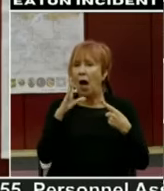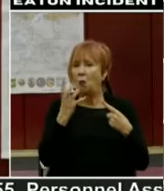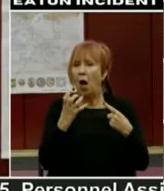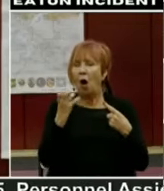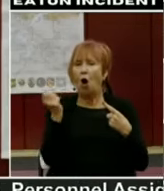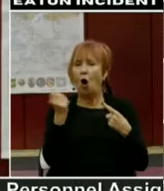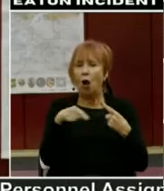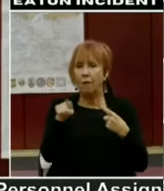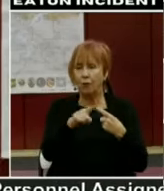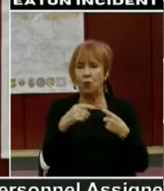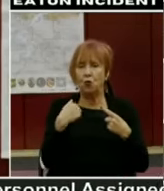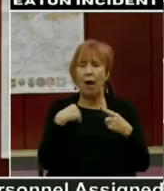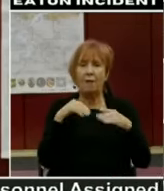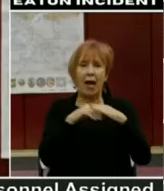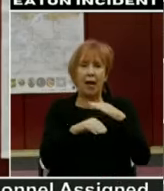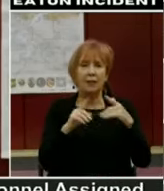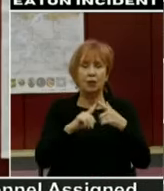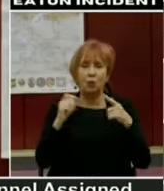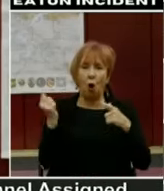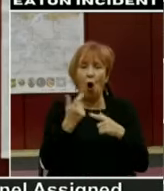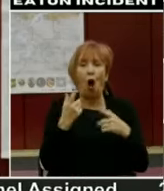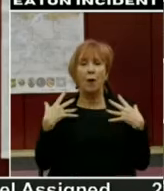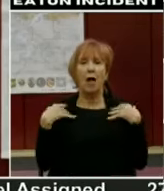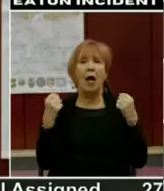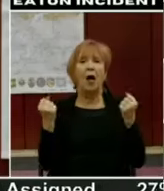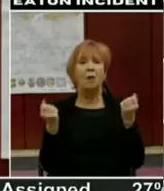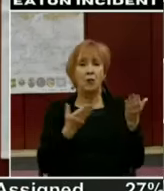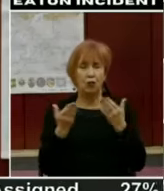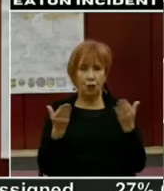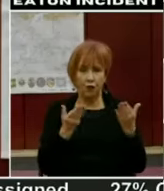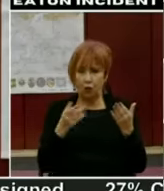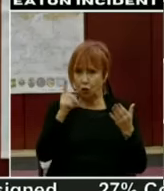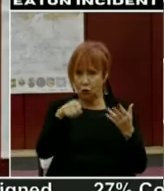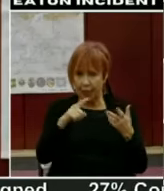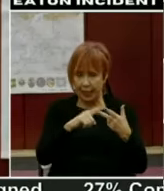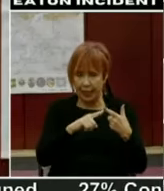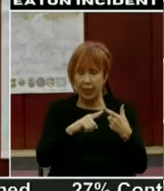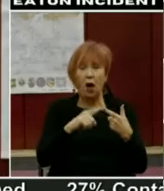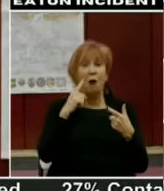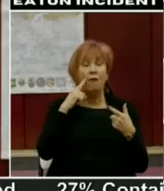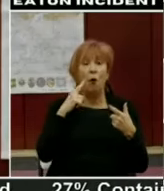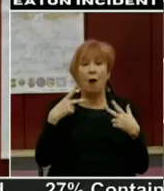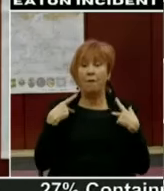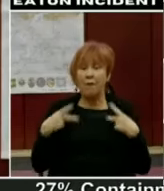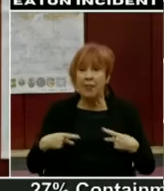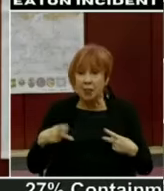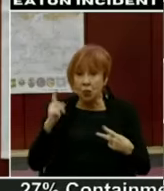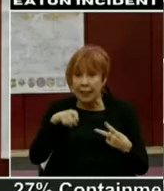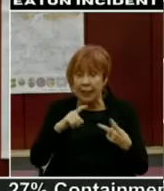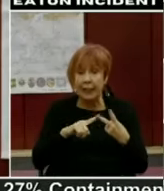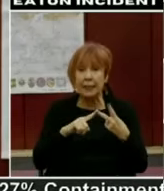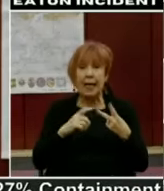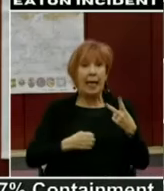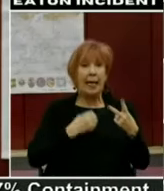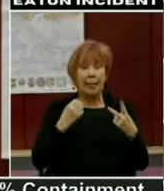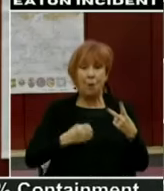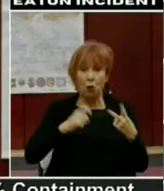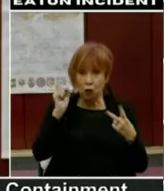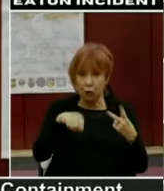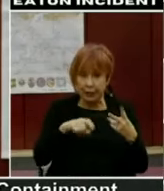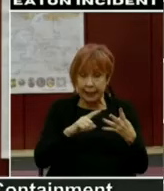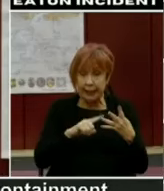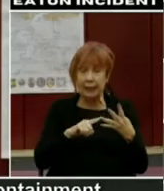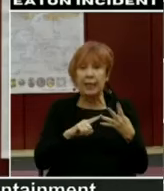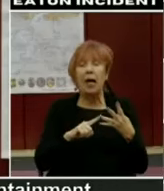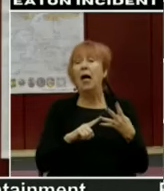of the health services you need. Health services to meet your physical needs, health services to meet your emotional needs and help you address